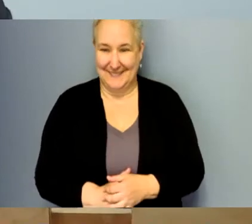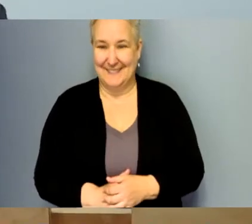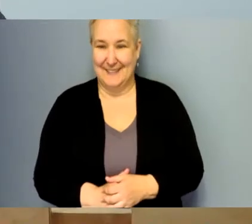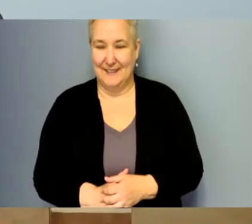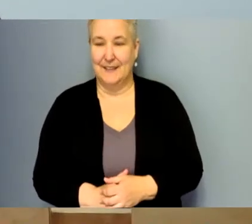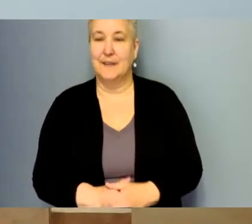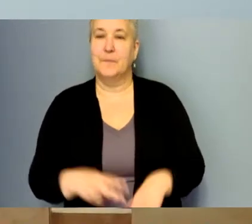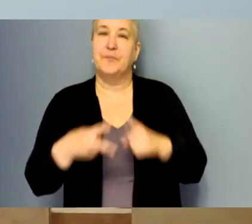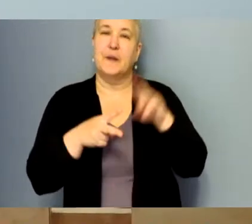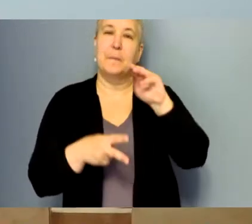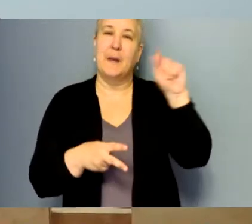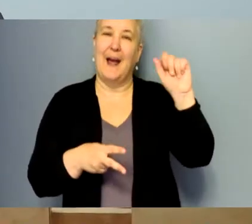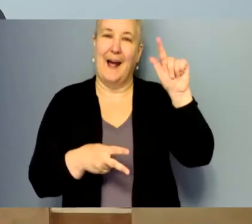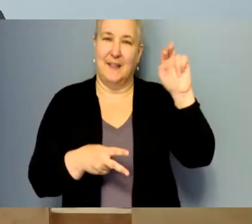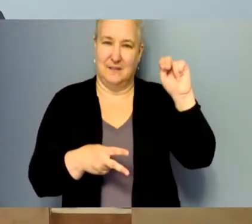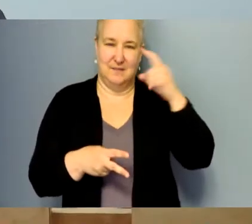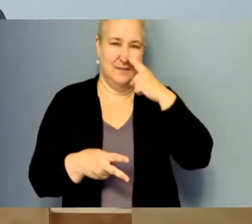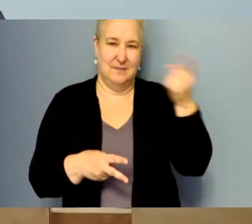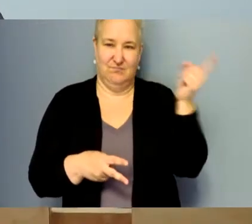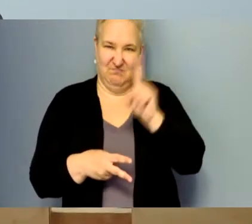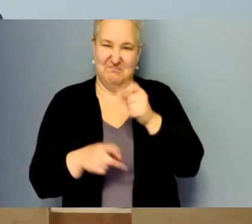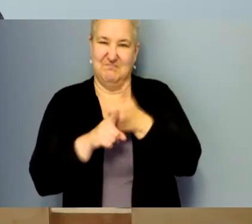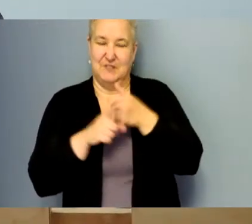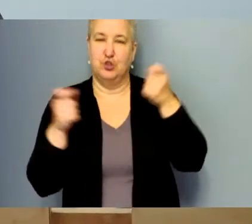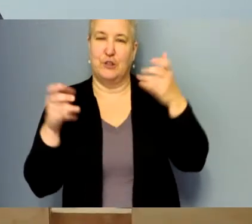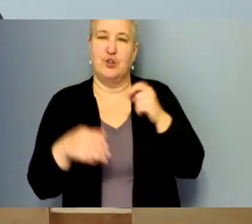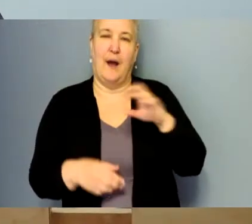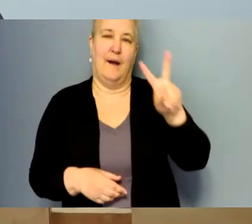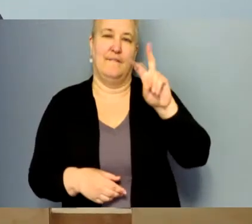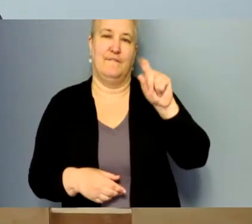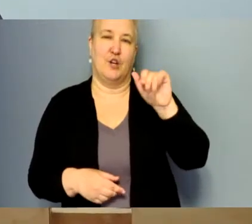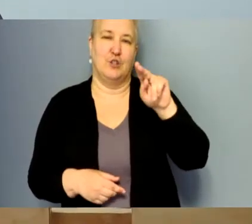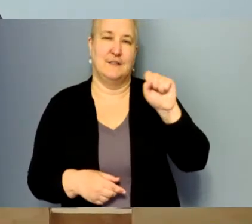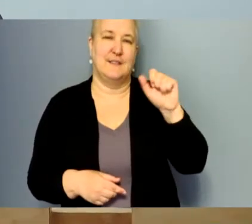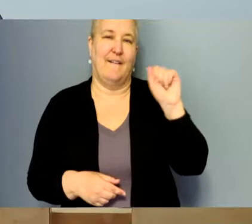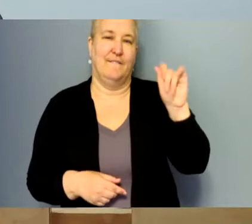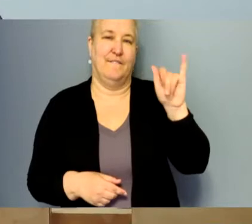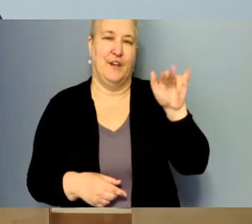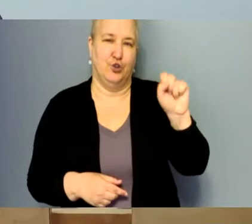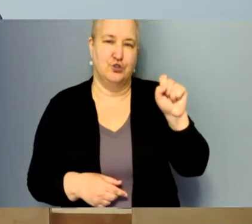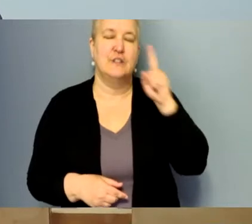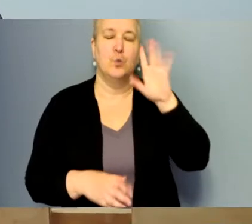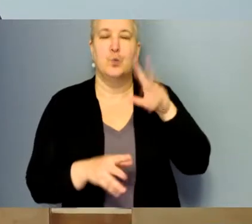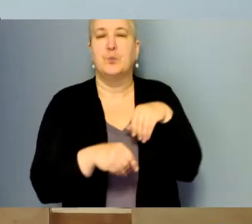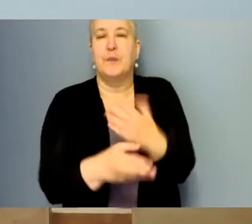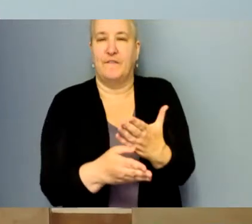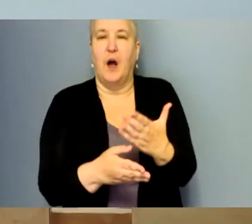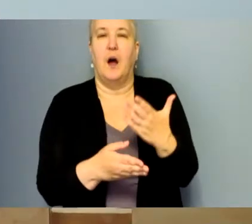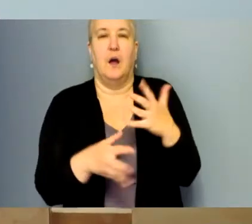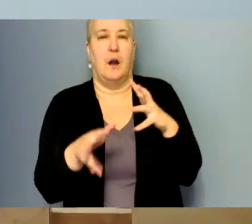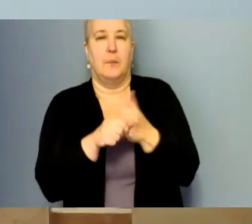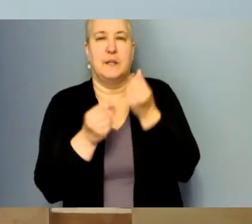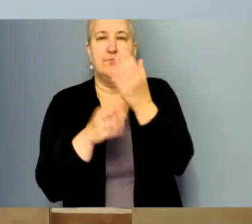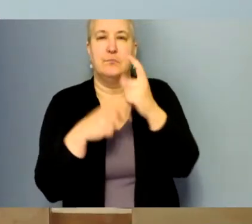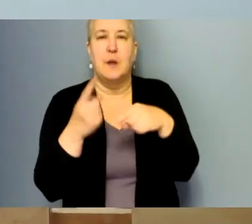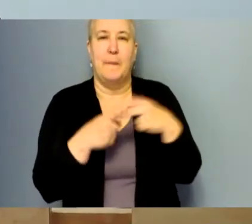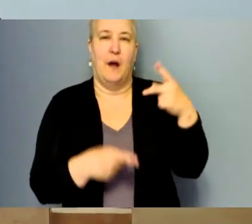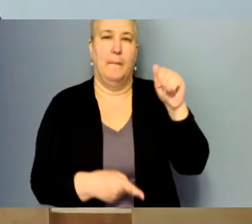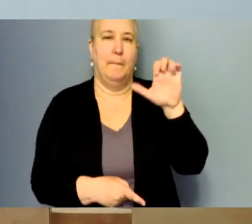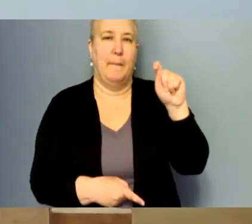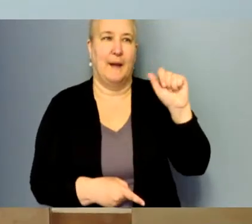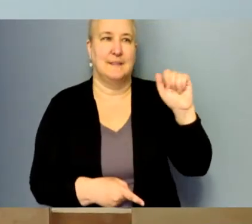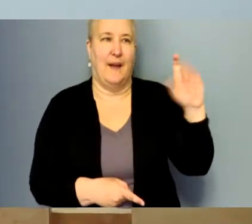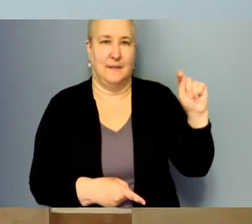One, Matt Allen, if you could come join us. He's our Director of Veterans Affairs, and he's going to provide us with an update on the PACT Act.